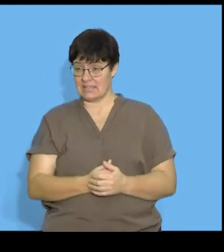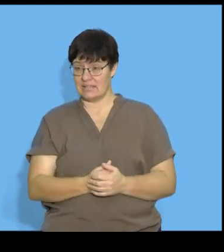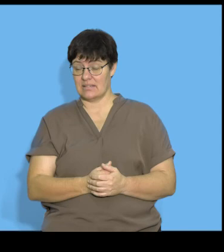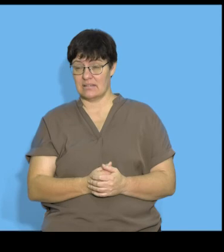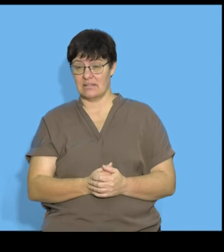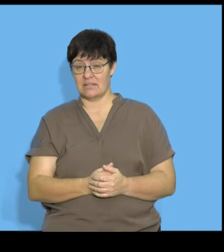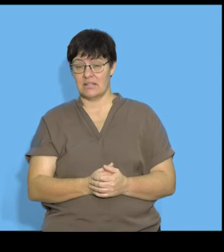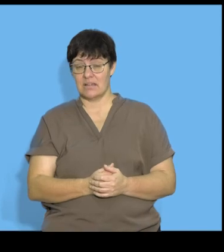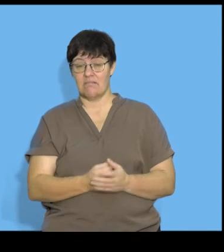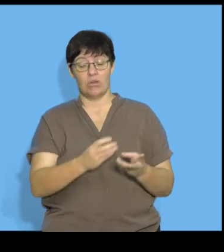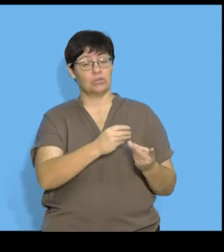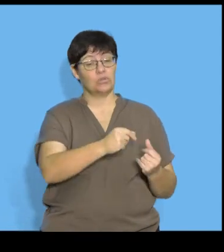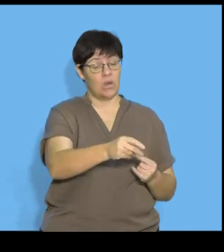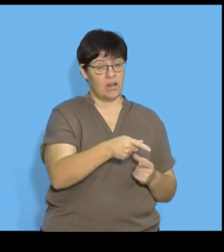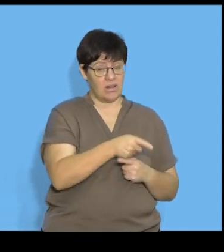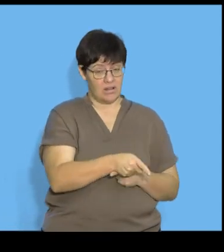soil